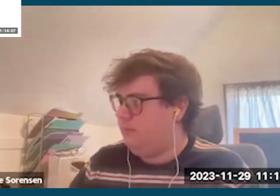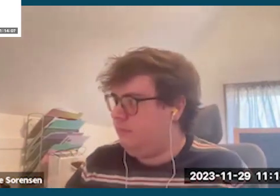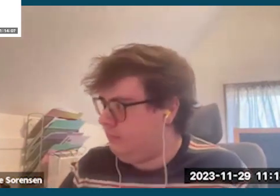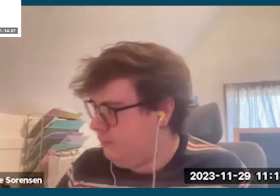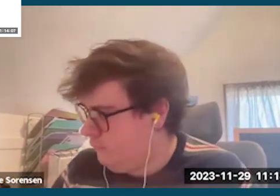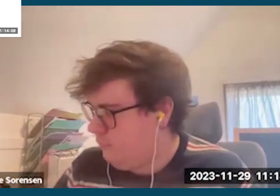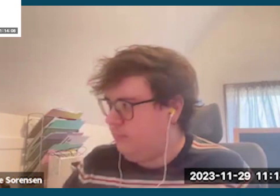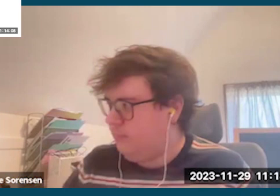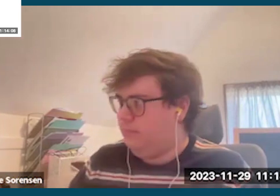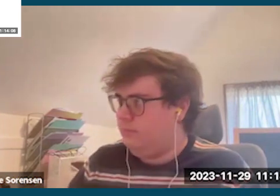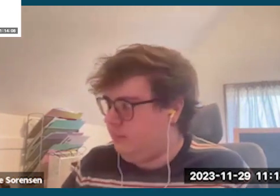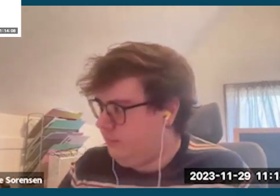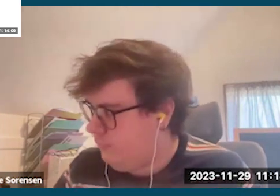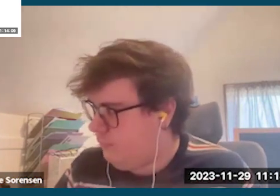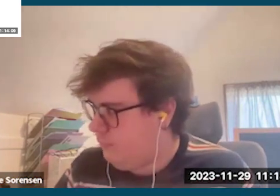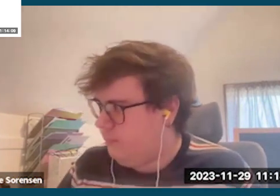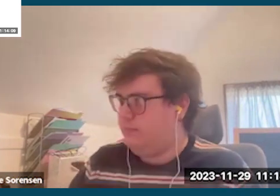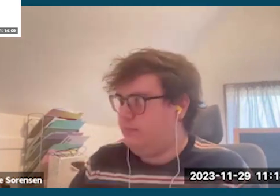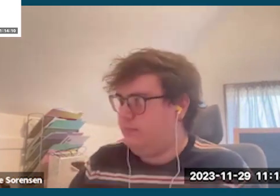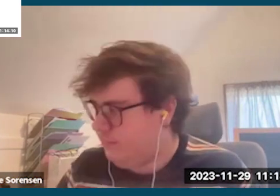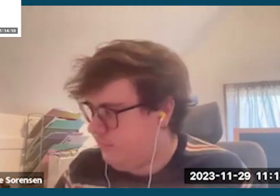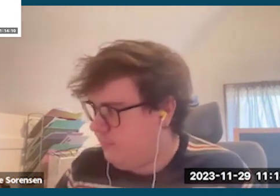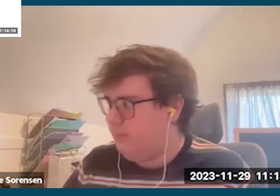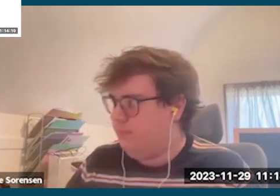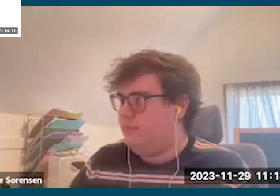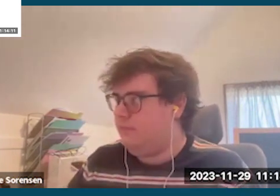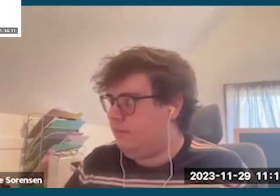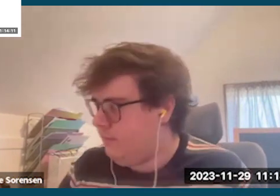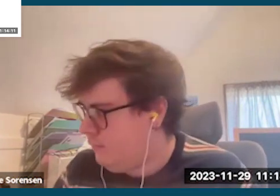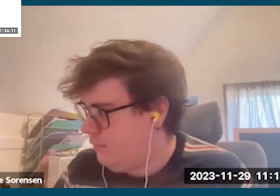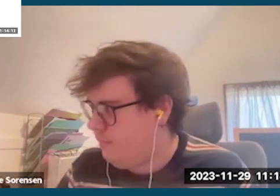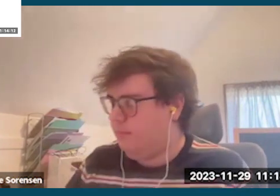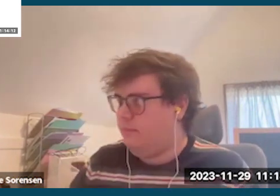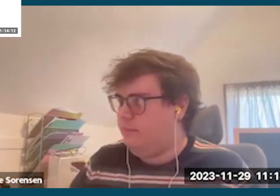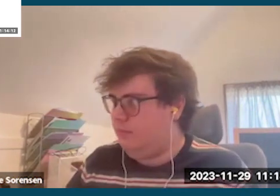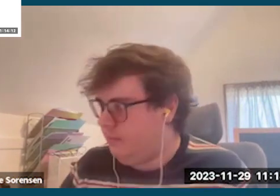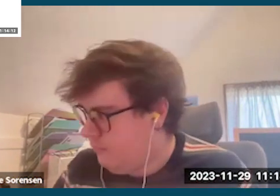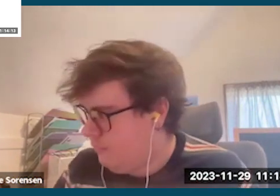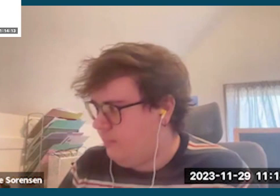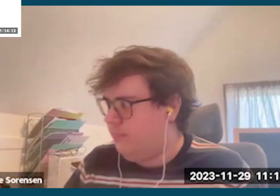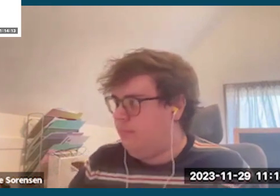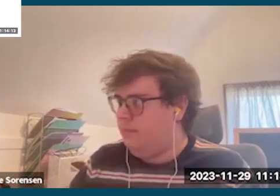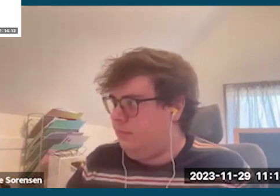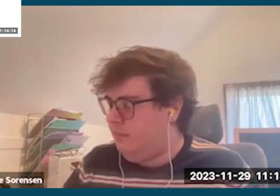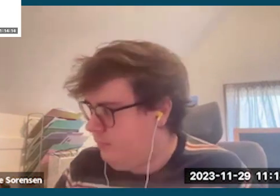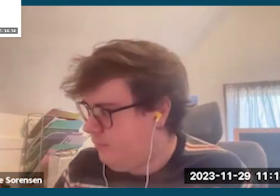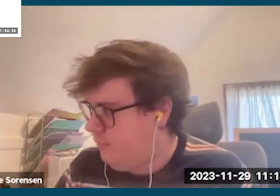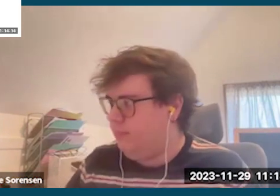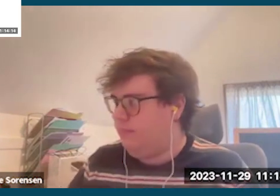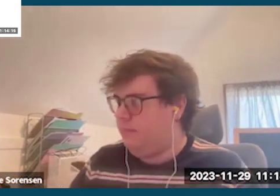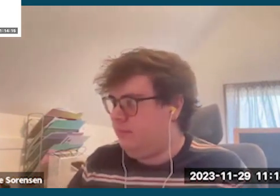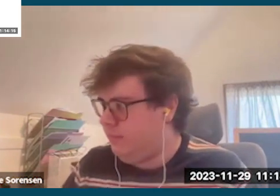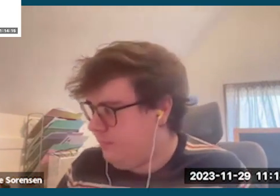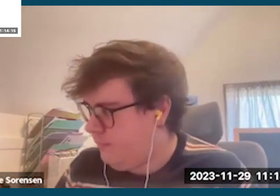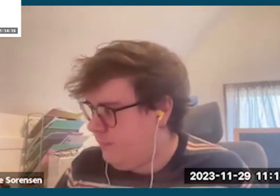your patient can give input on their treatment, even if they are under guardianship and not legally allowed to consent to